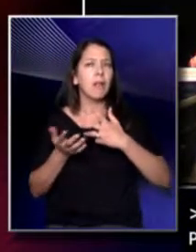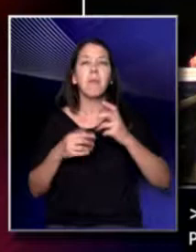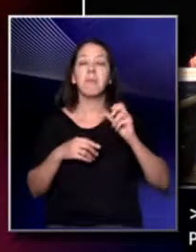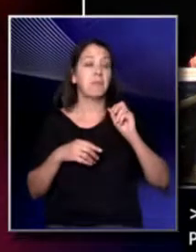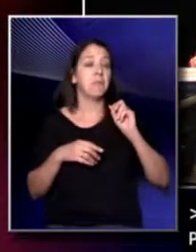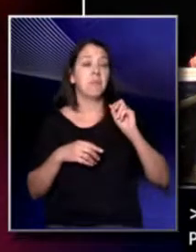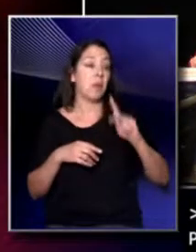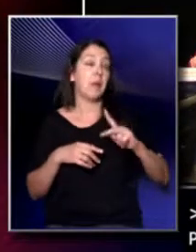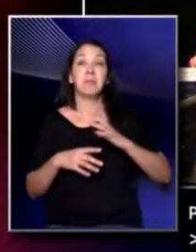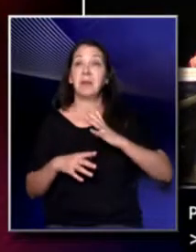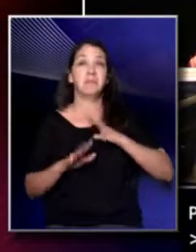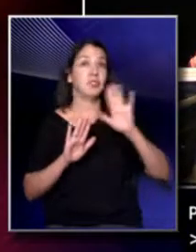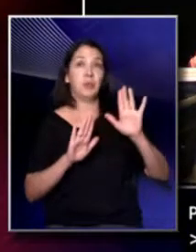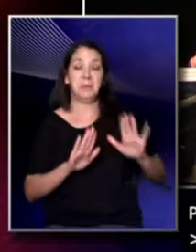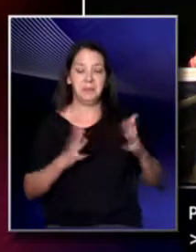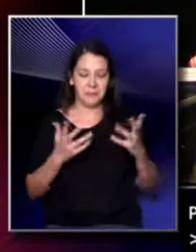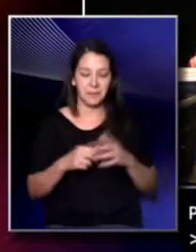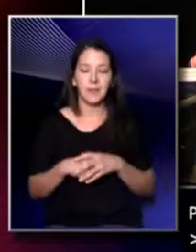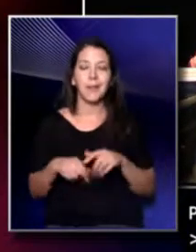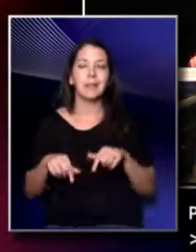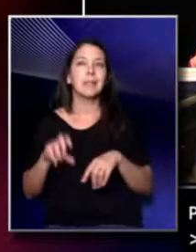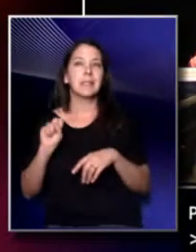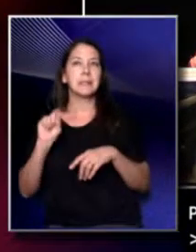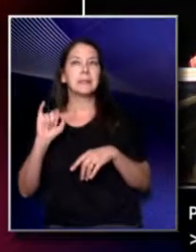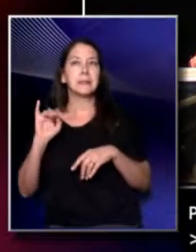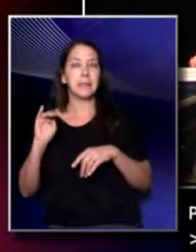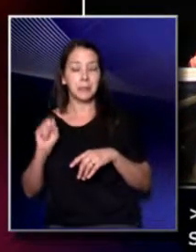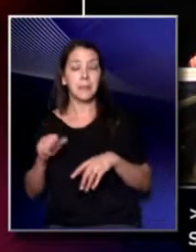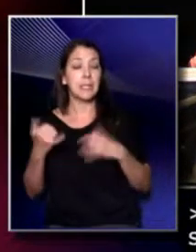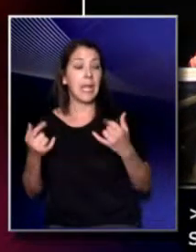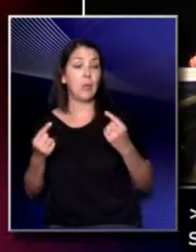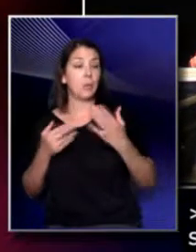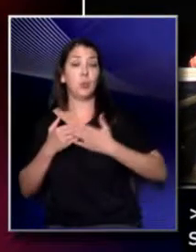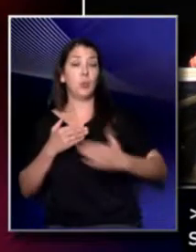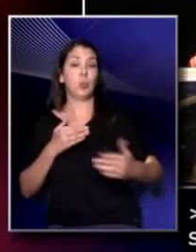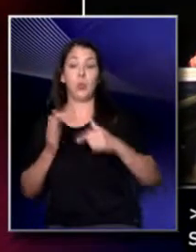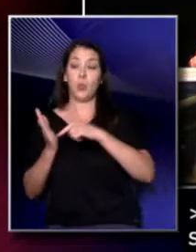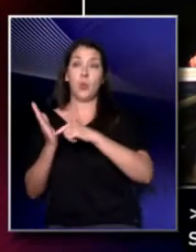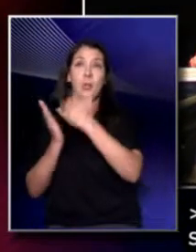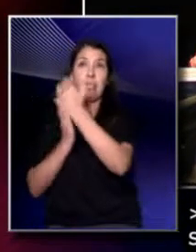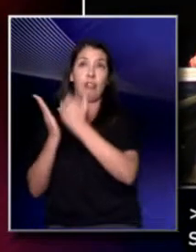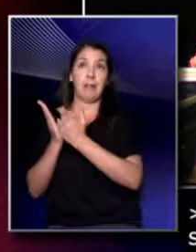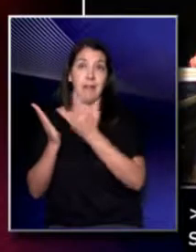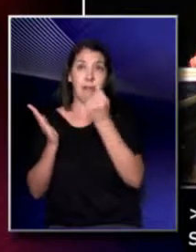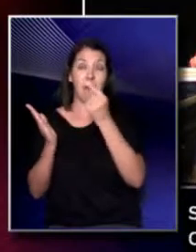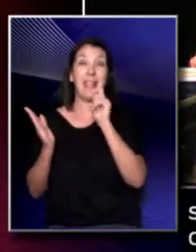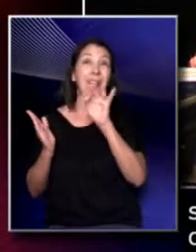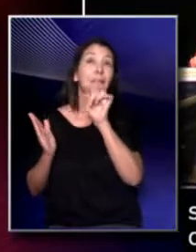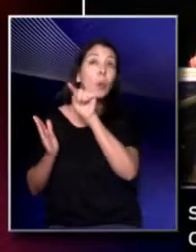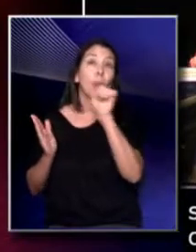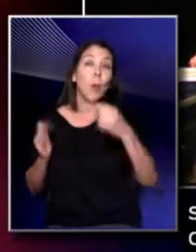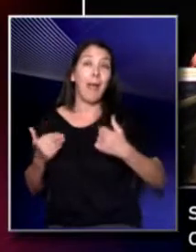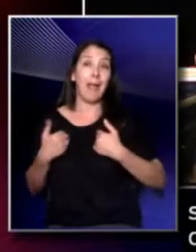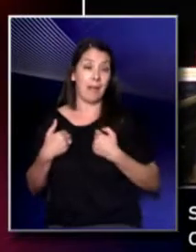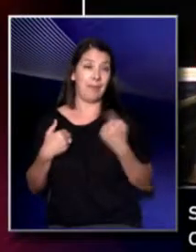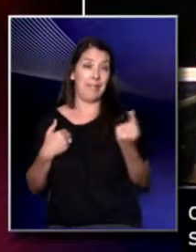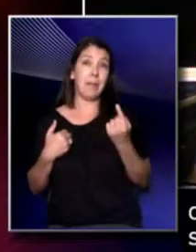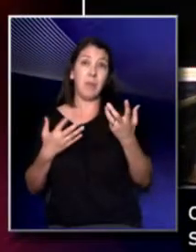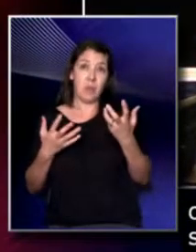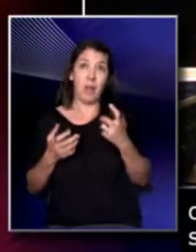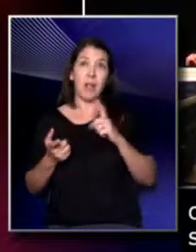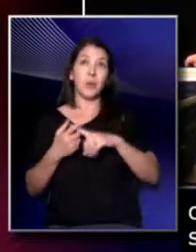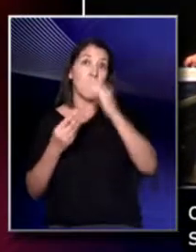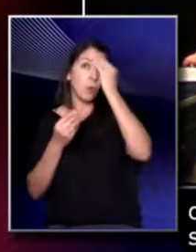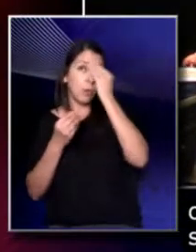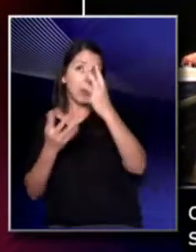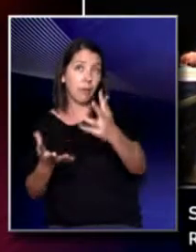great. So going forward, what we'll do on the agenda is if you have something that needs to be reported